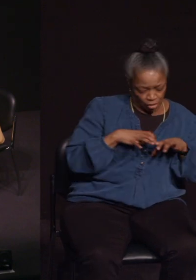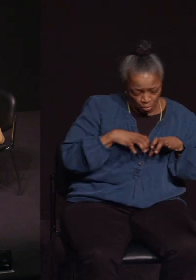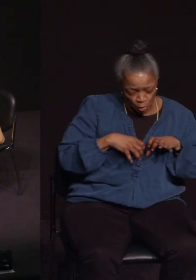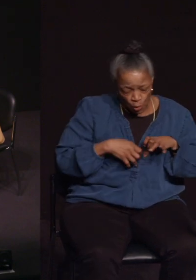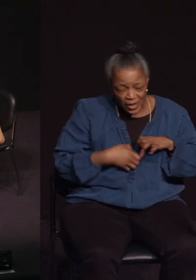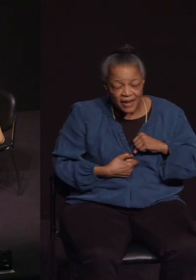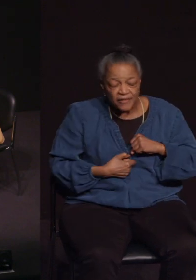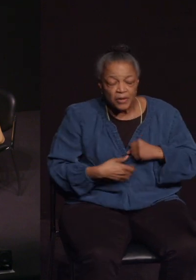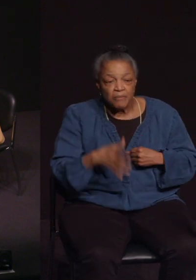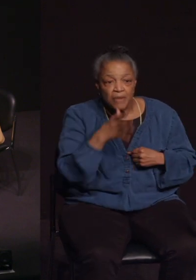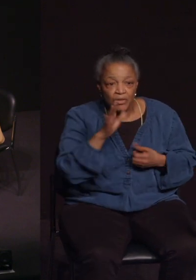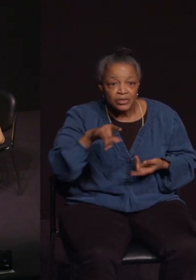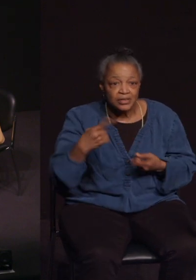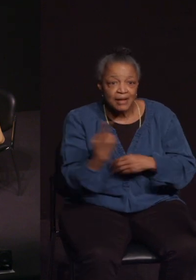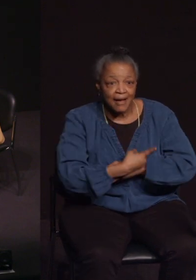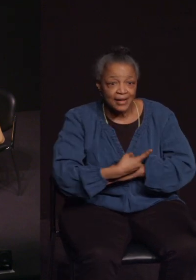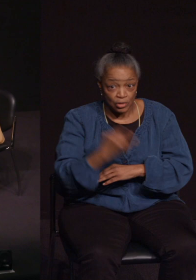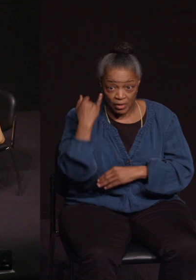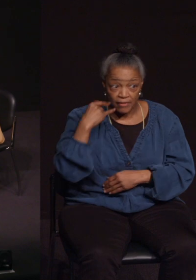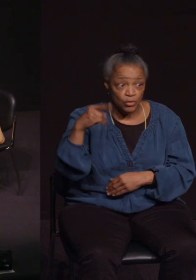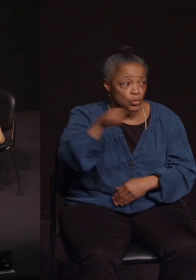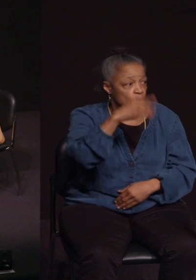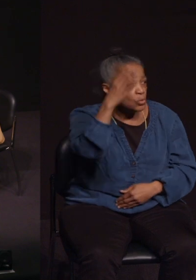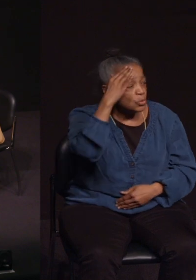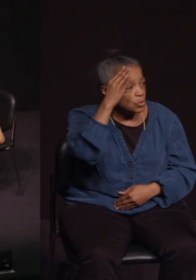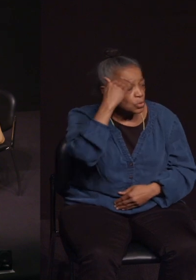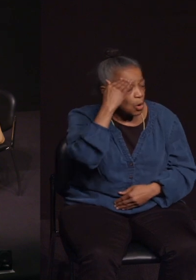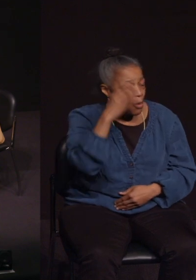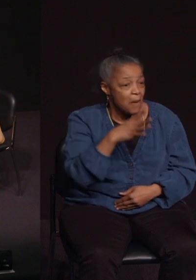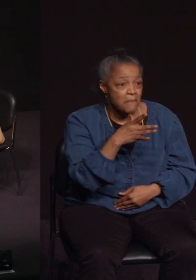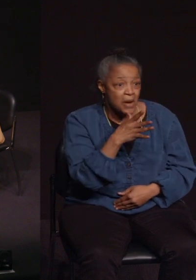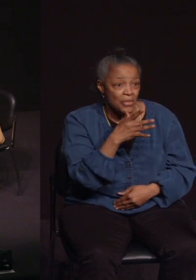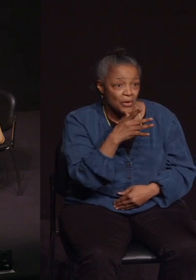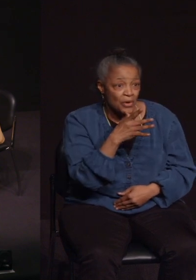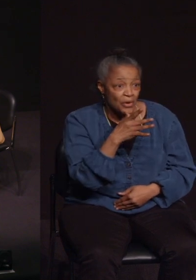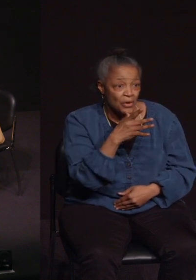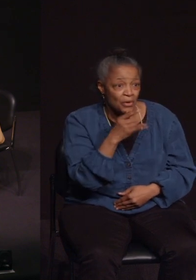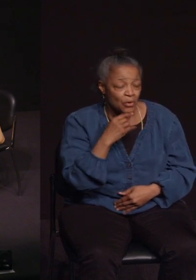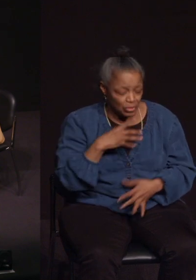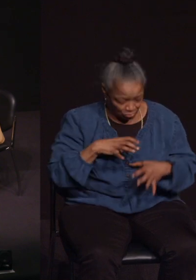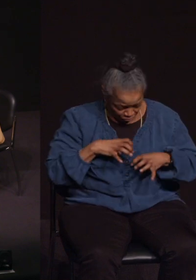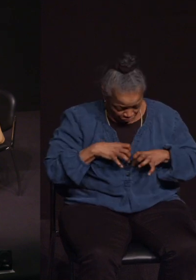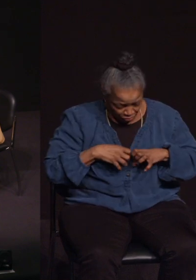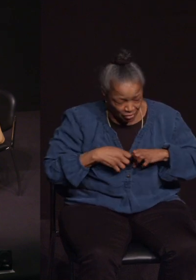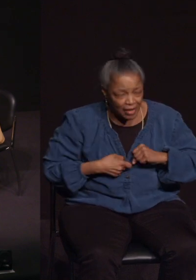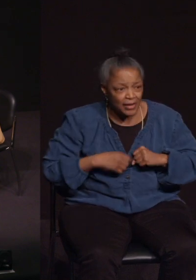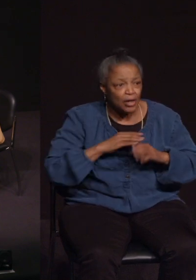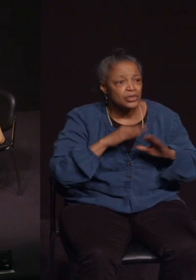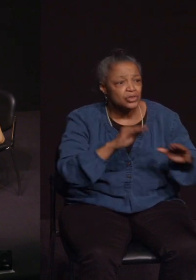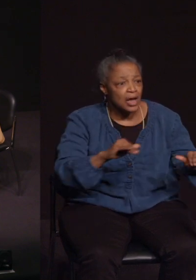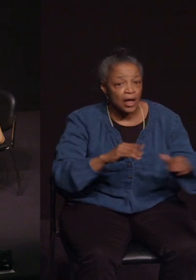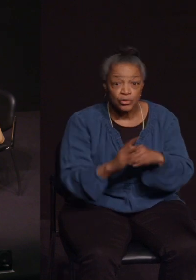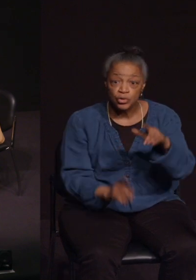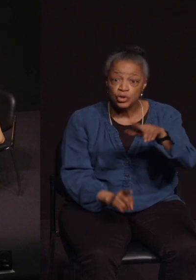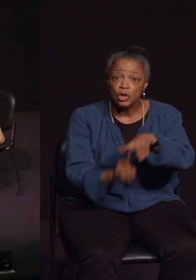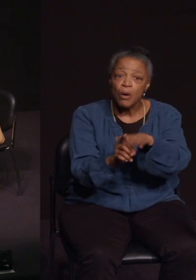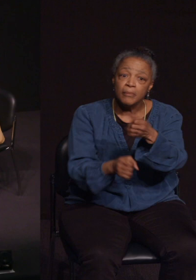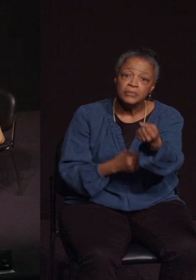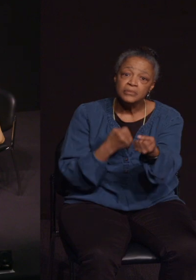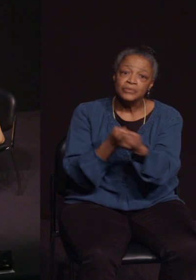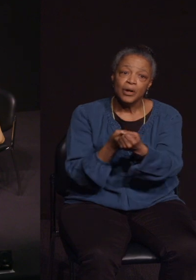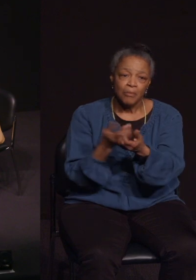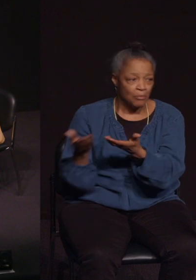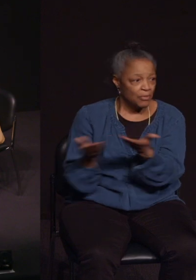Mother's Day. So if you know a mother who is bereaved, that is a day for you to show up for her. Take her